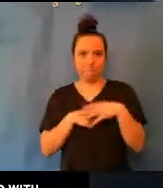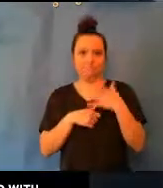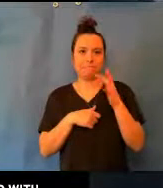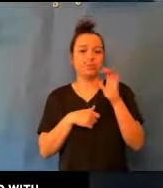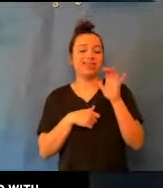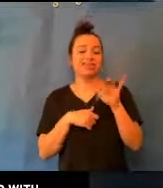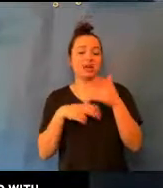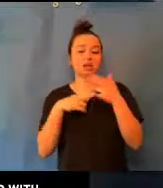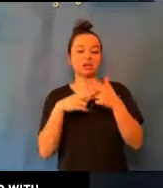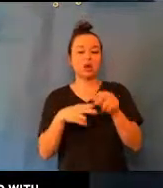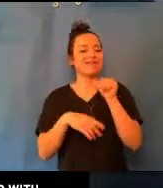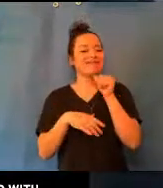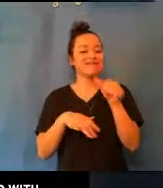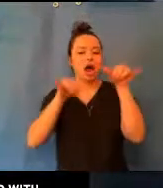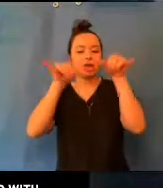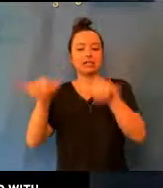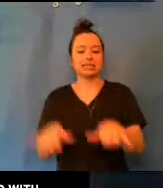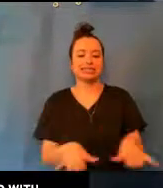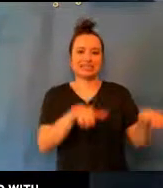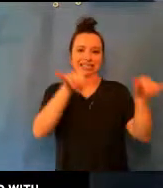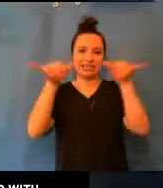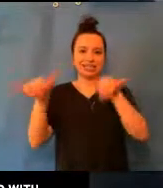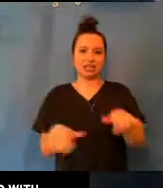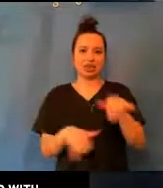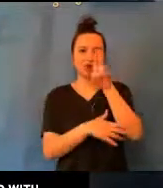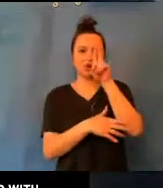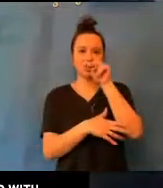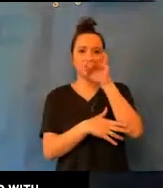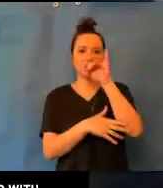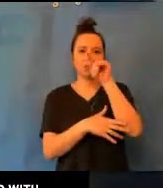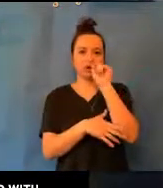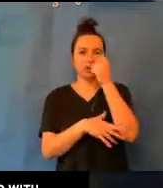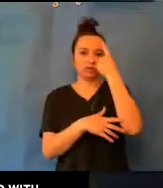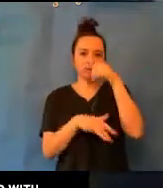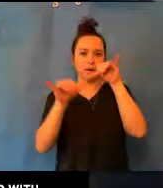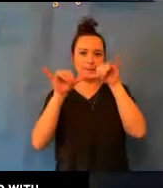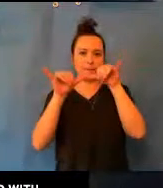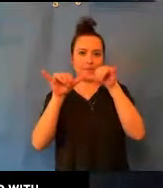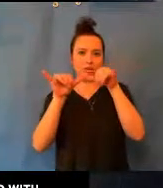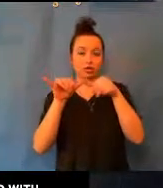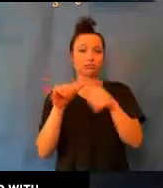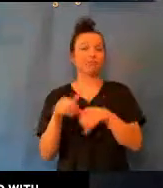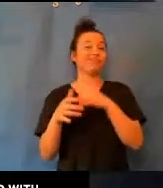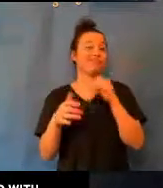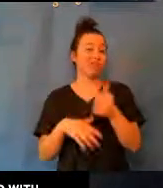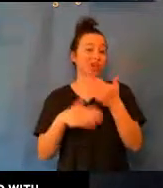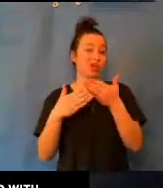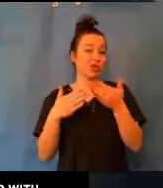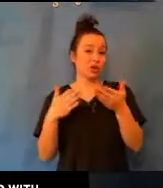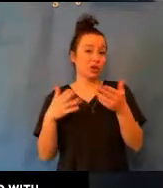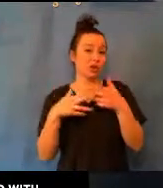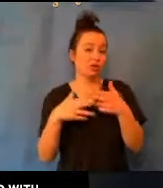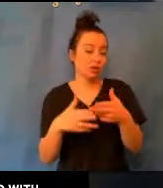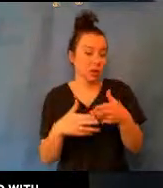all non-standard units that we could use to measure things. There's also standard units of